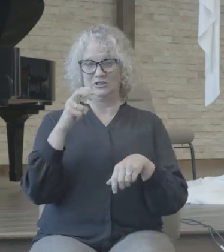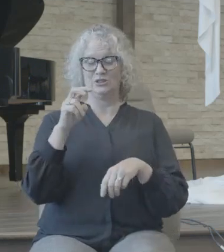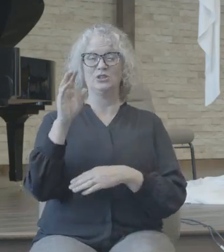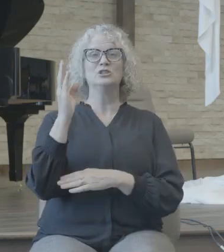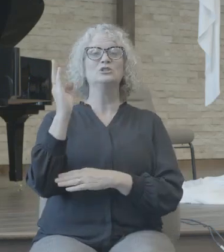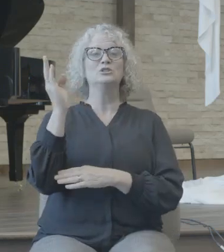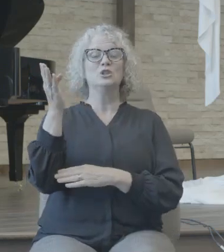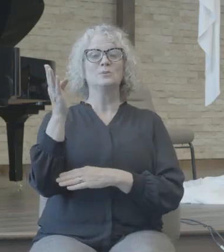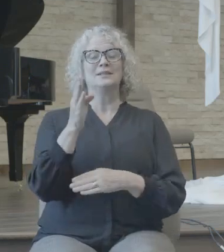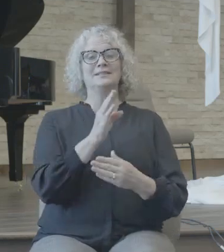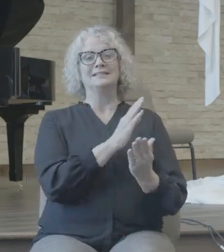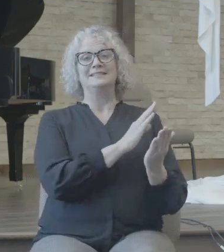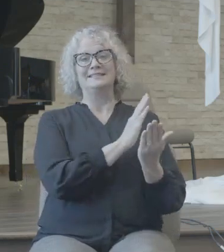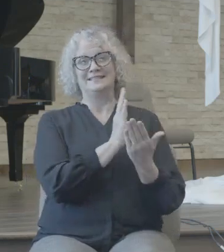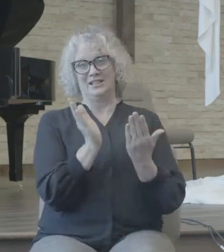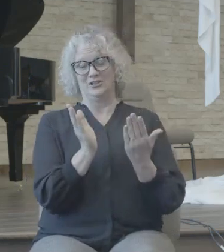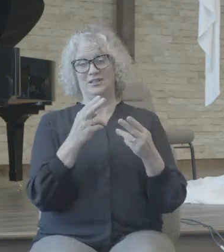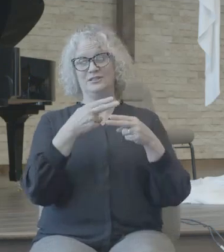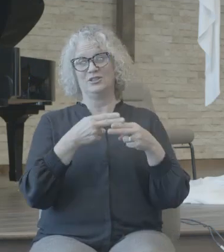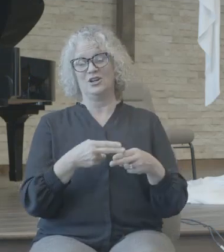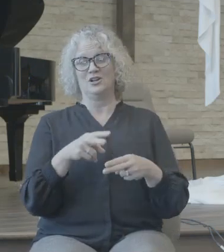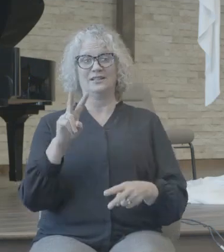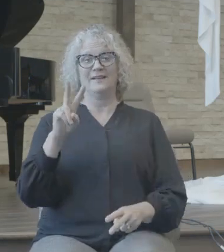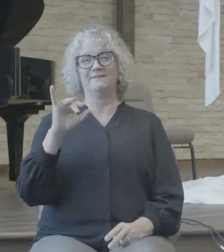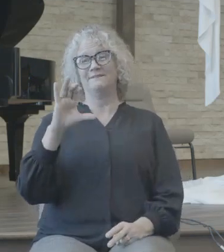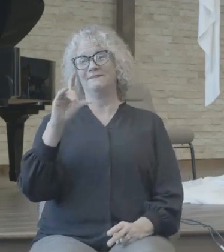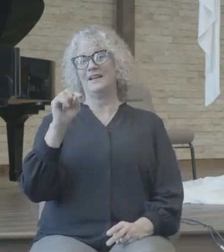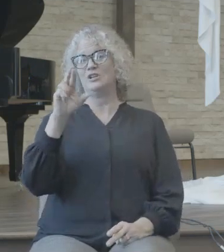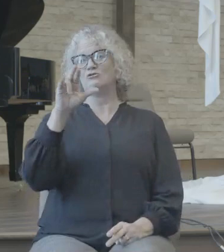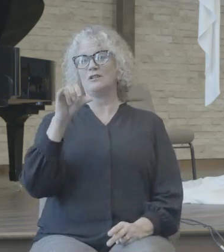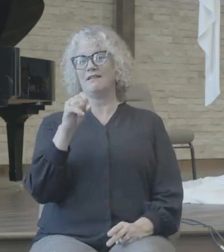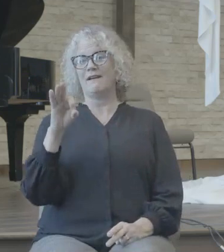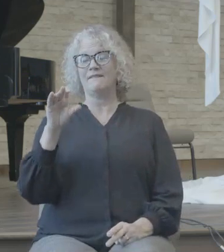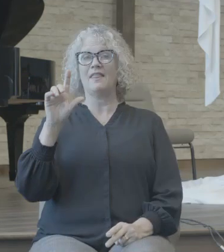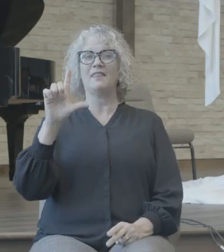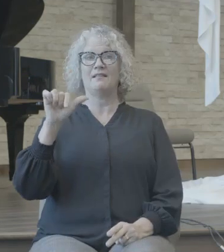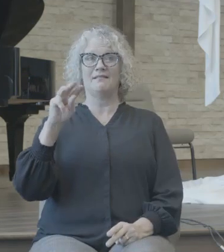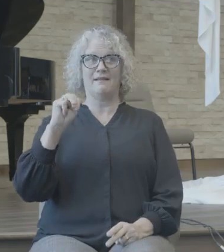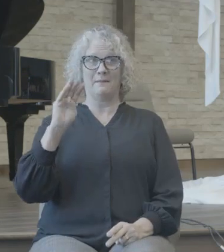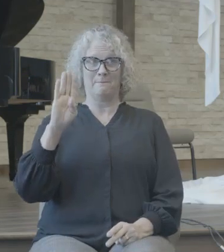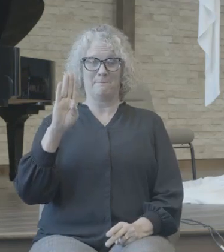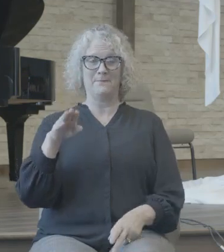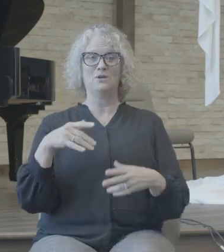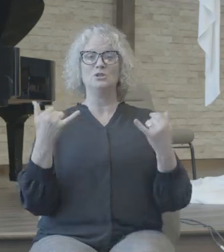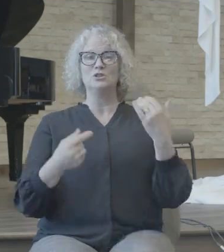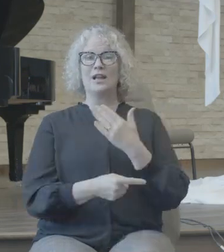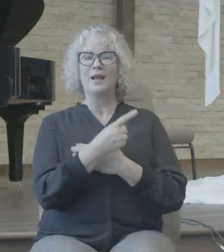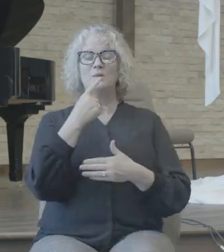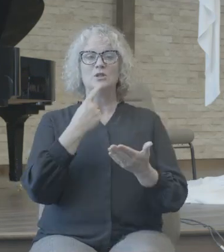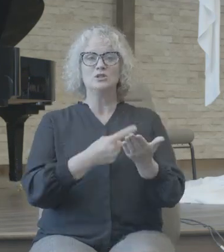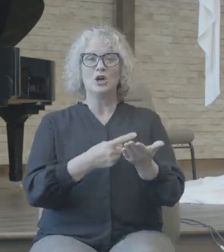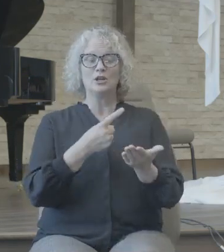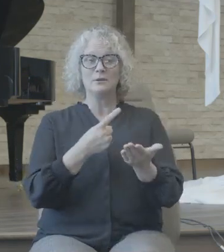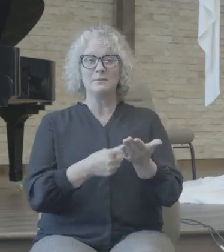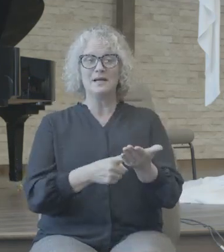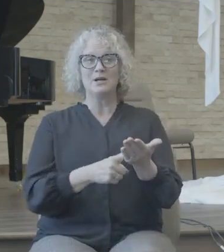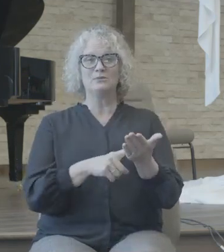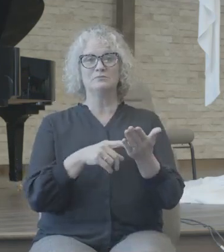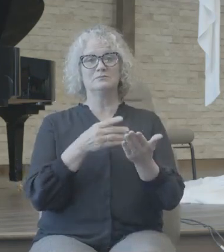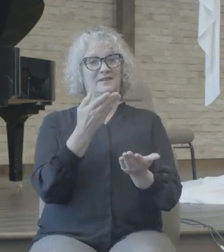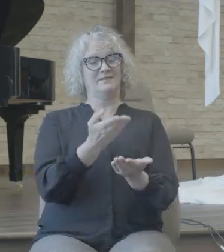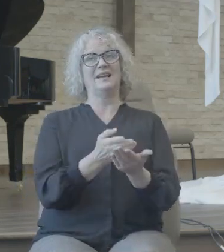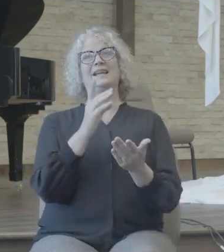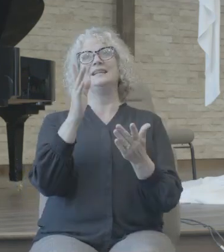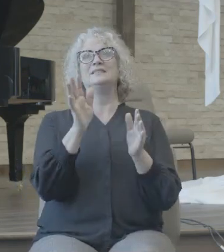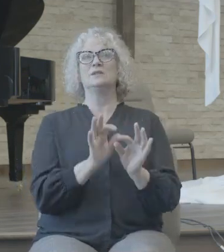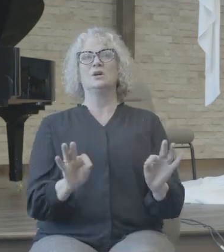called Victory of the Lamb. And today we'll talk about the fact that He is worthy. He is worthy of